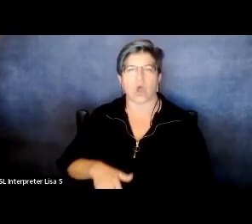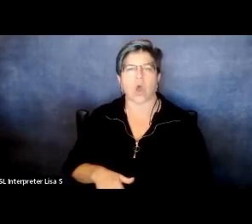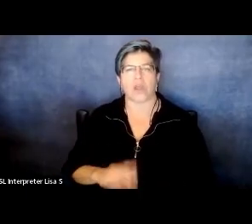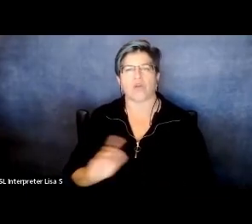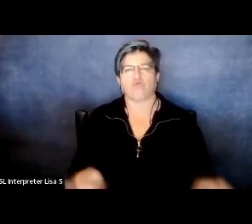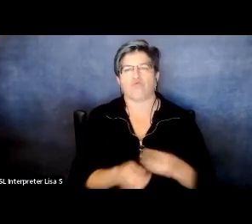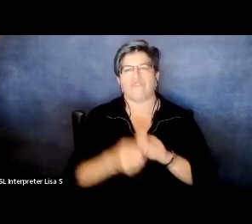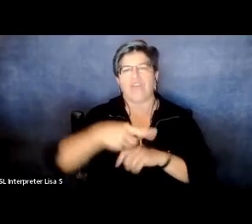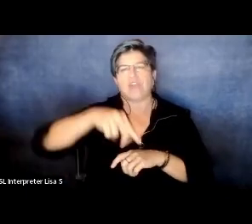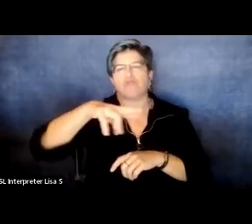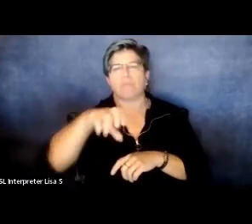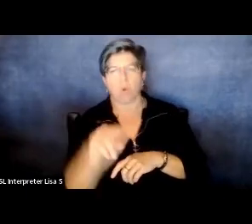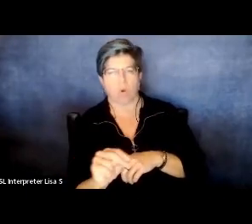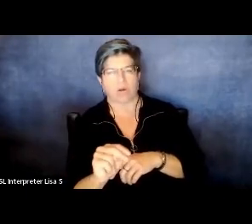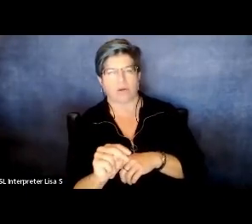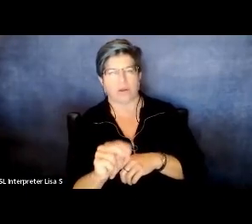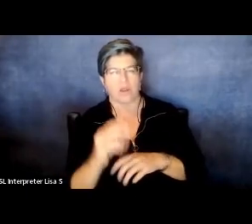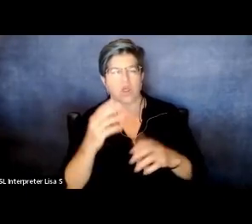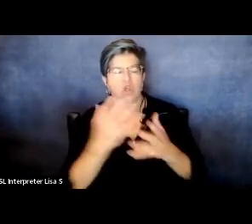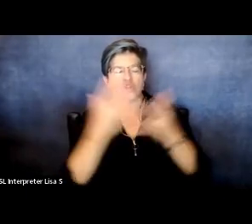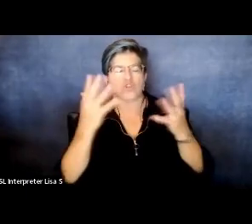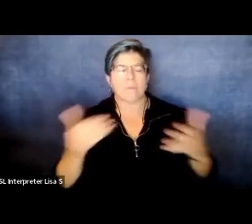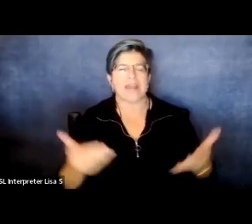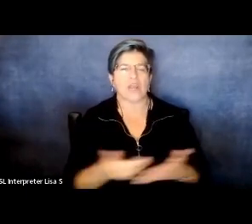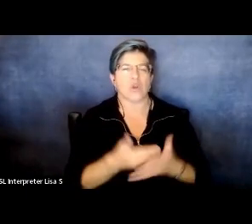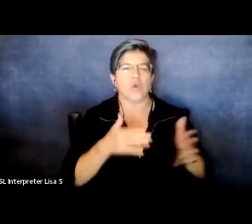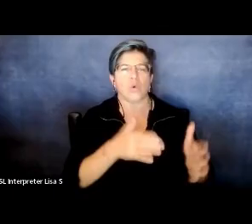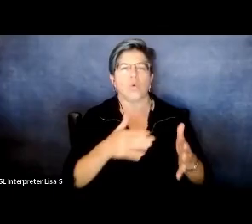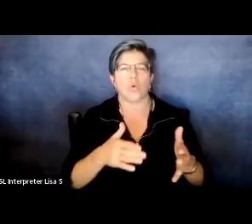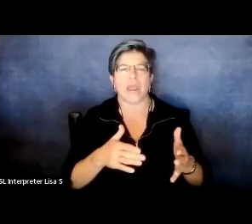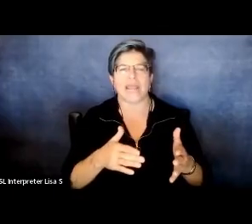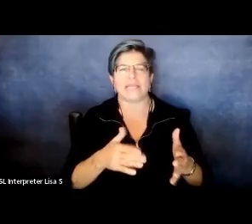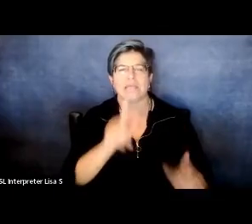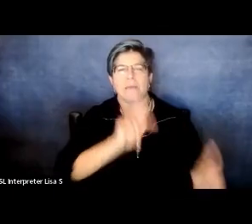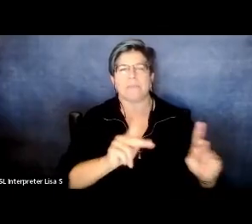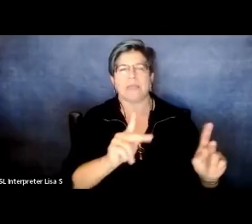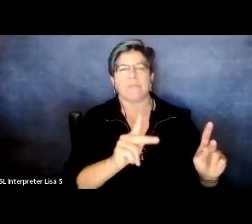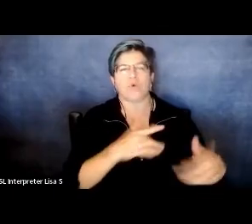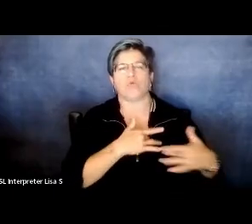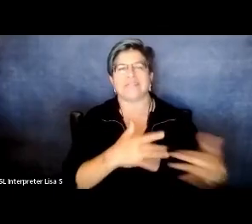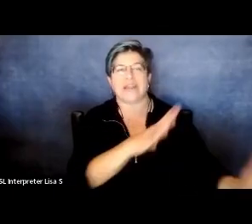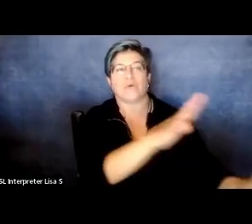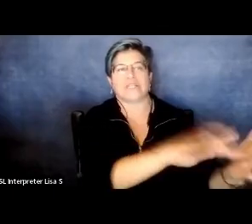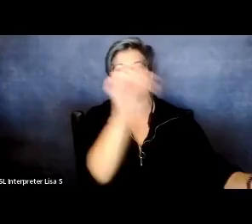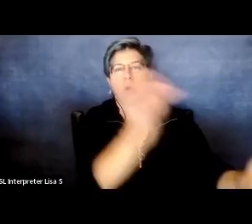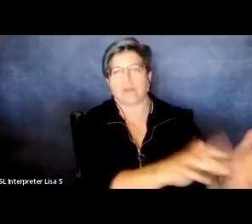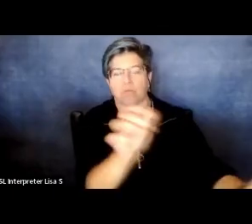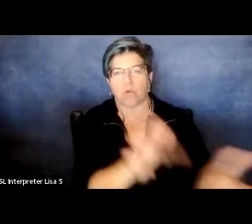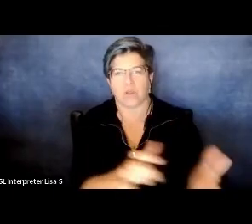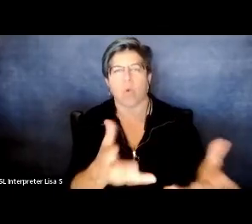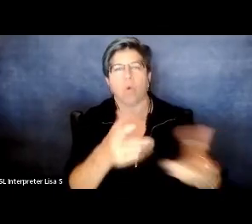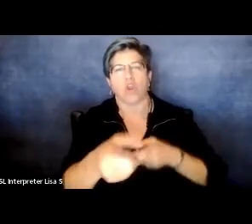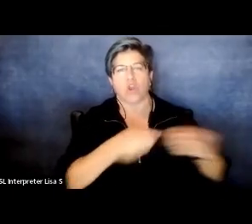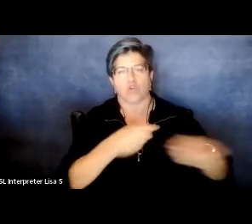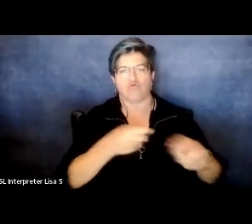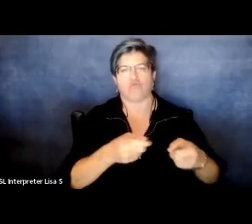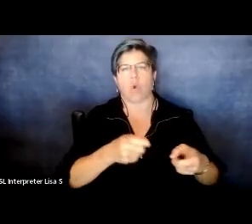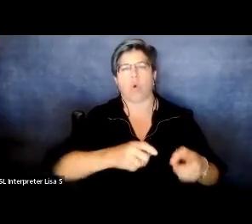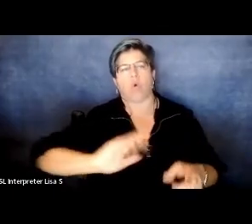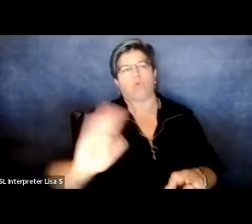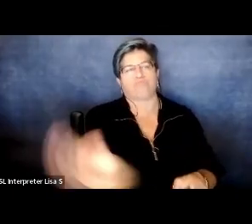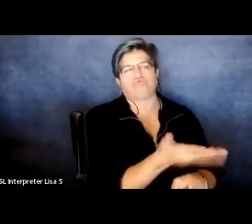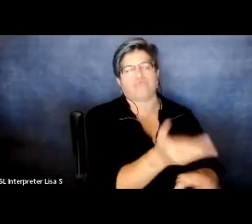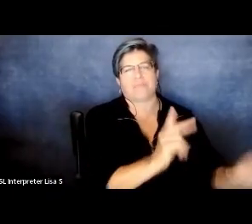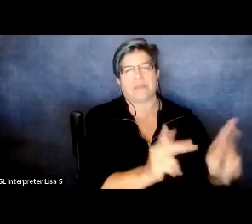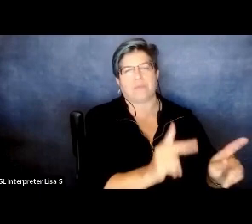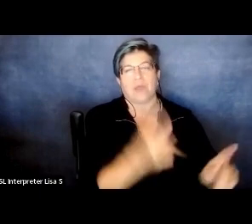that traffickers and exploiters want to control or coerce people, and one of them